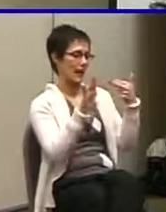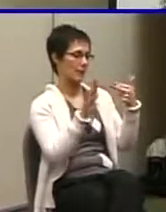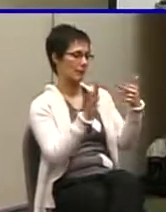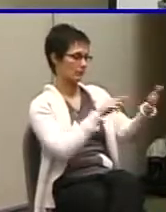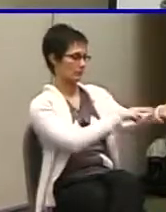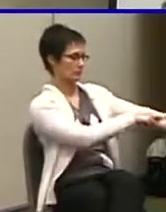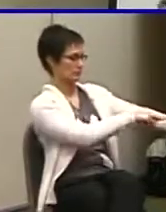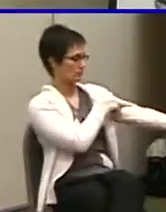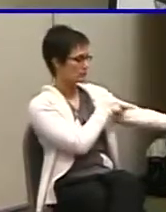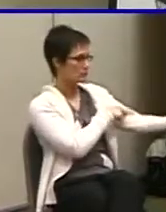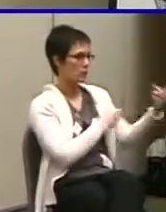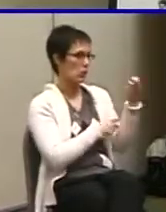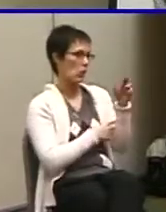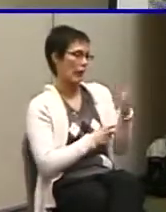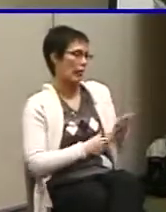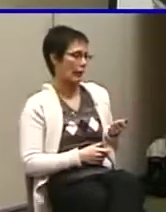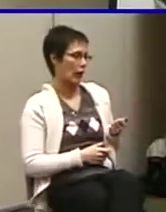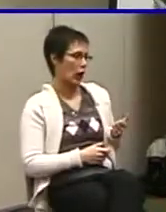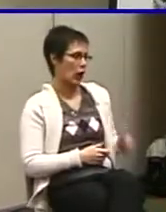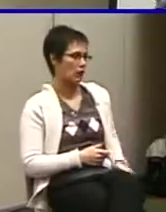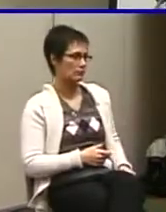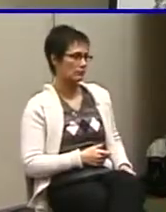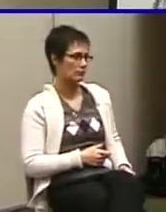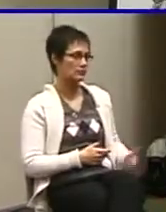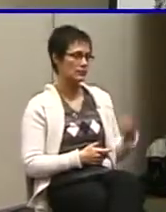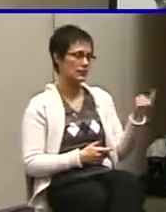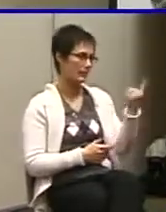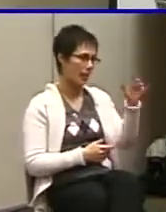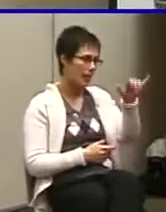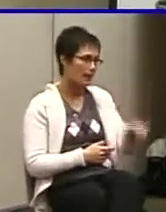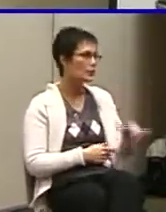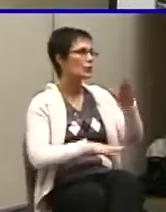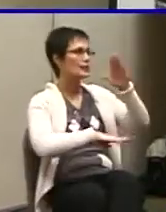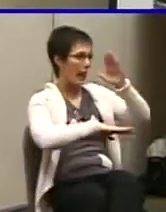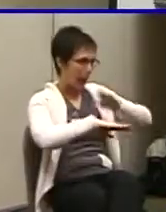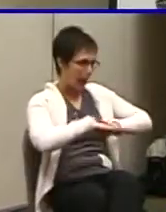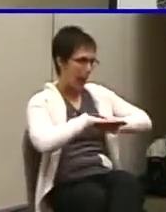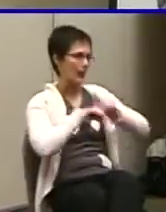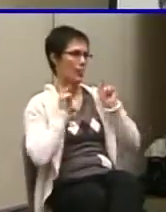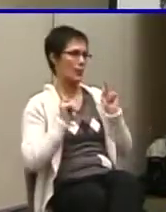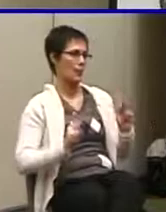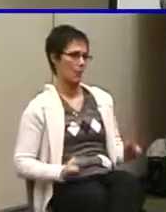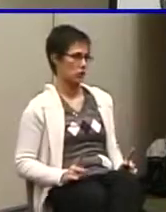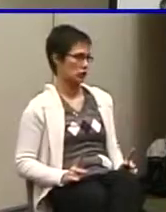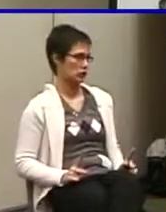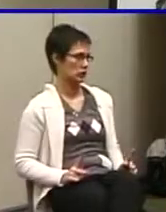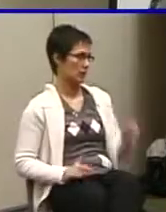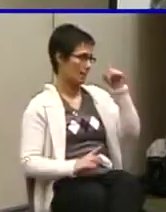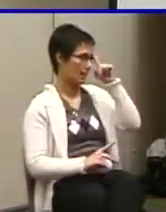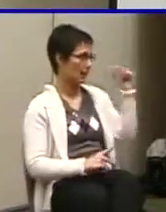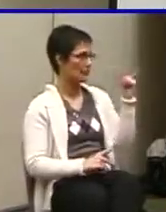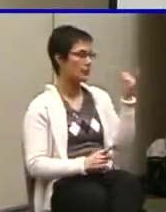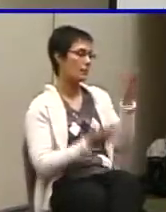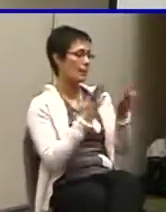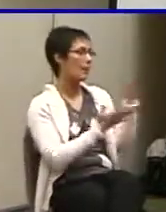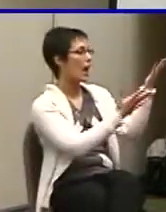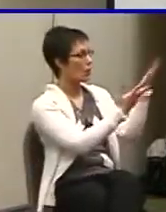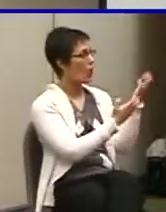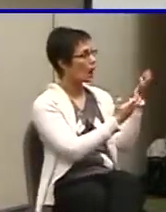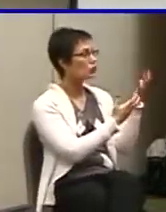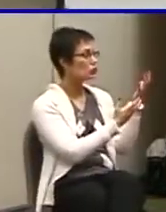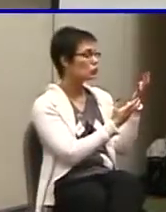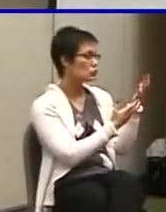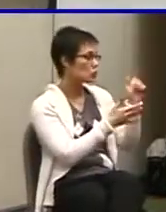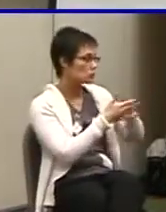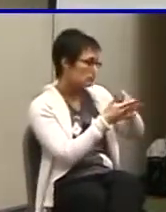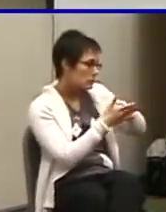I'll have some kind of a clicker kind of a thing, you know, that the person has, so that it's right here. Because while I may want to, I'm over here working with these